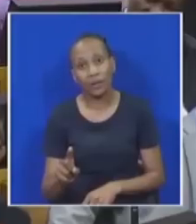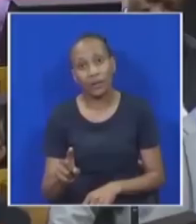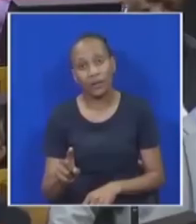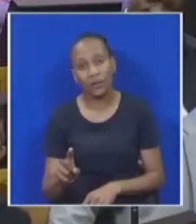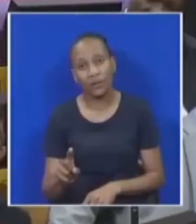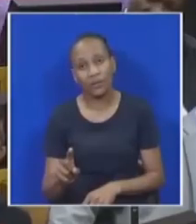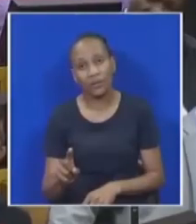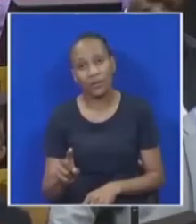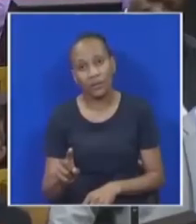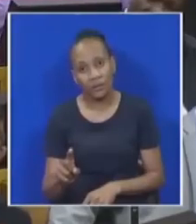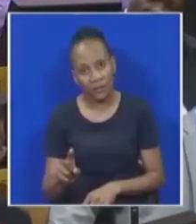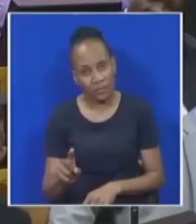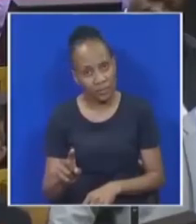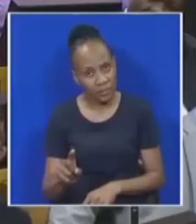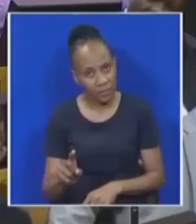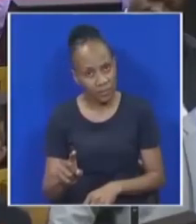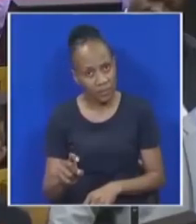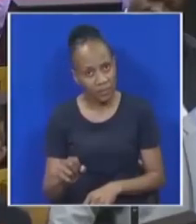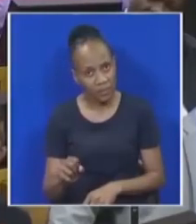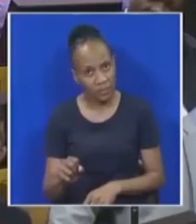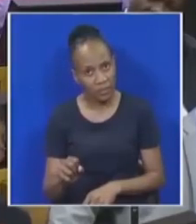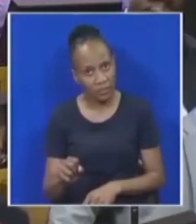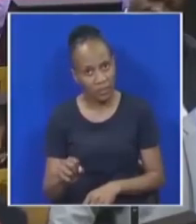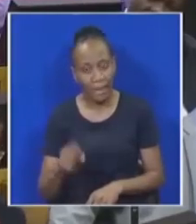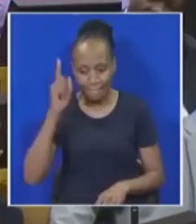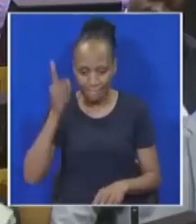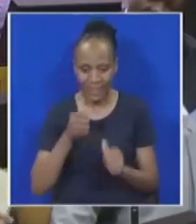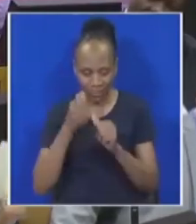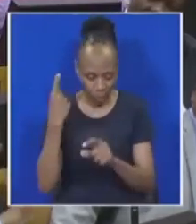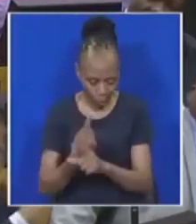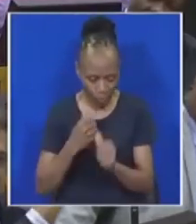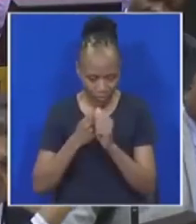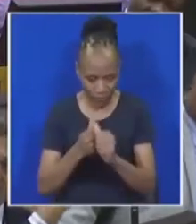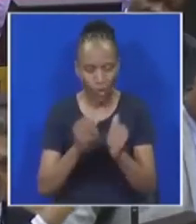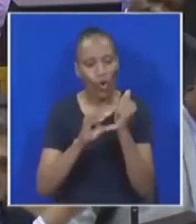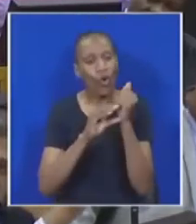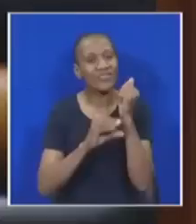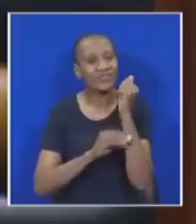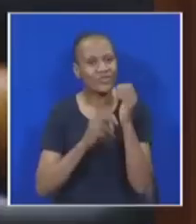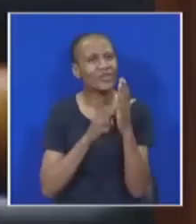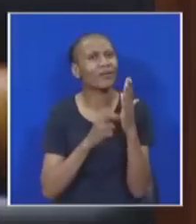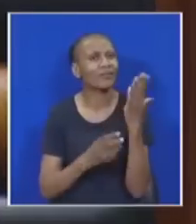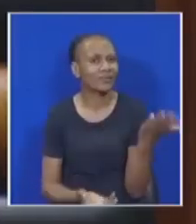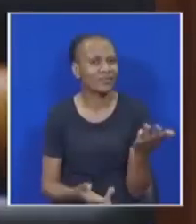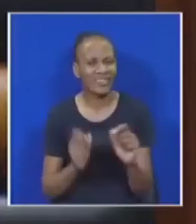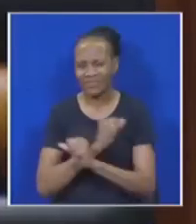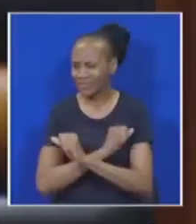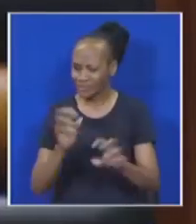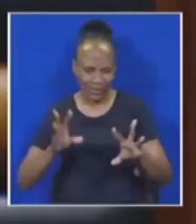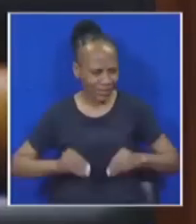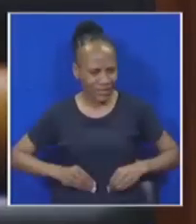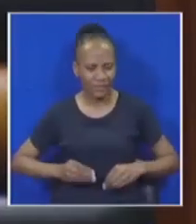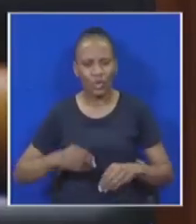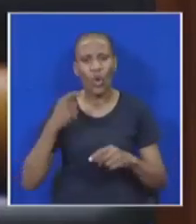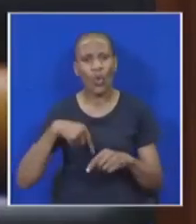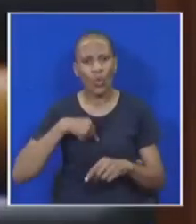approach is still subject to constitutional challenge. Honourable Member. Because it cannot be correct. Honourable that Member, we vote for a